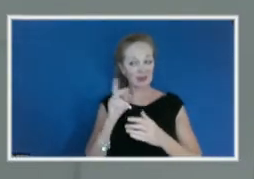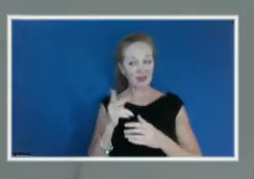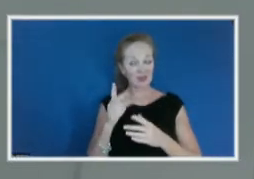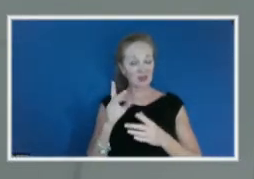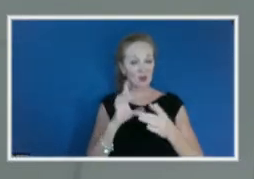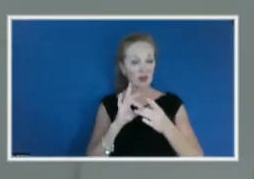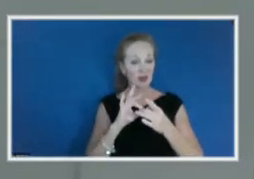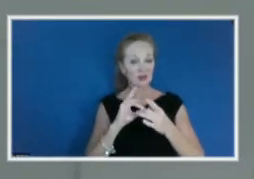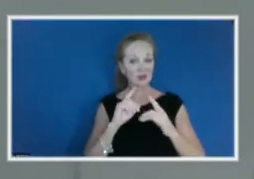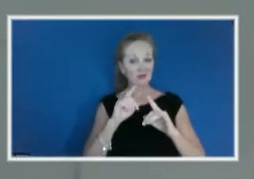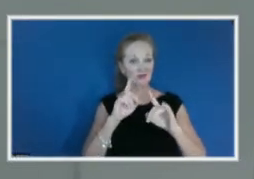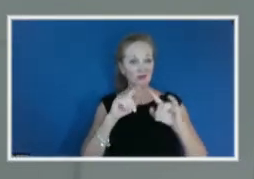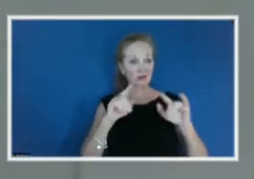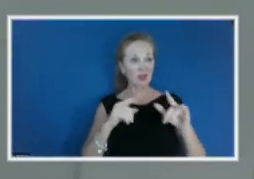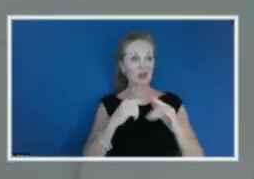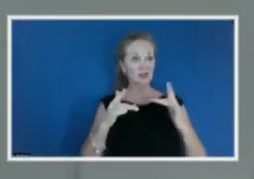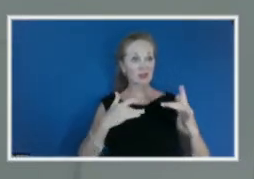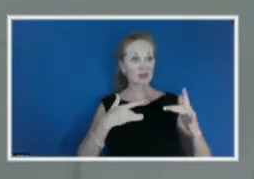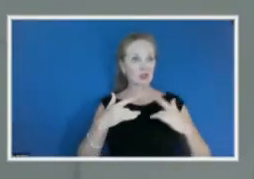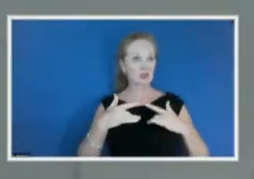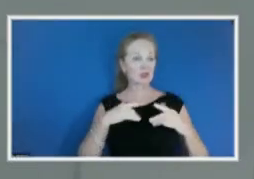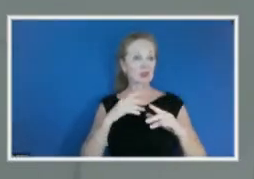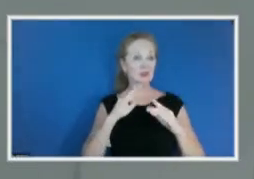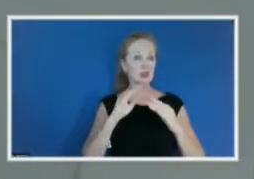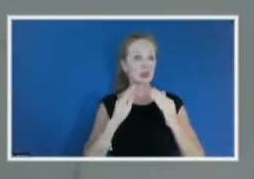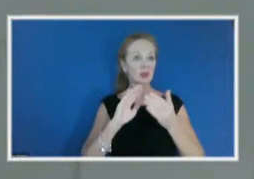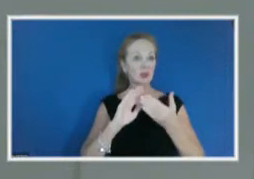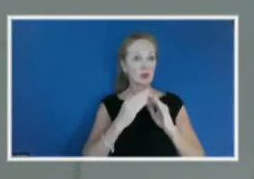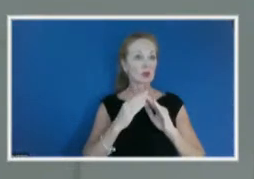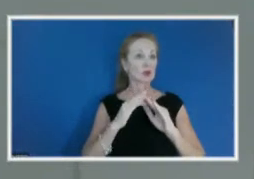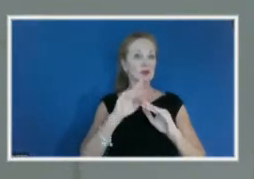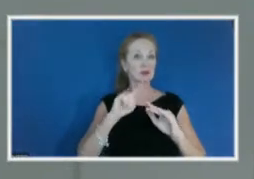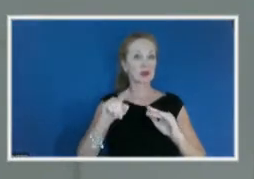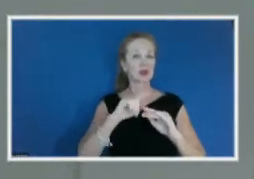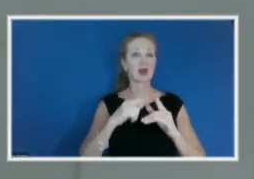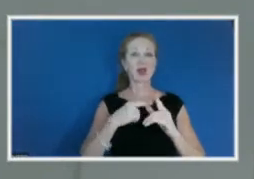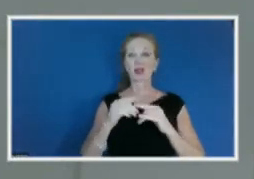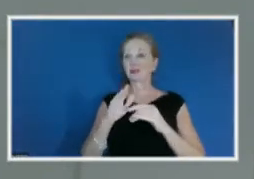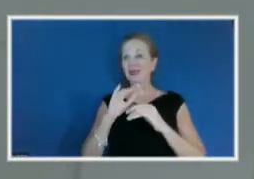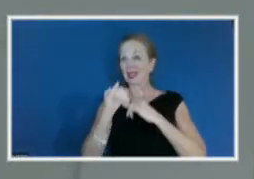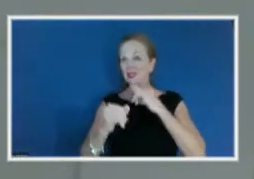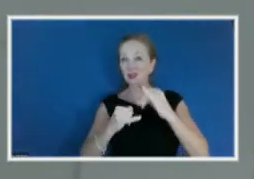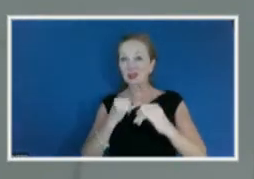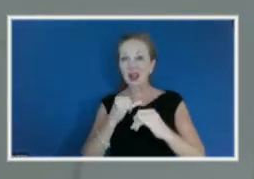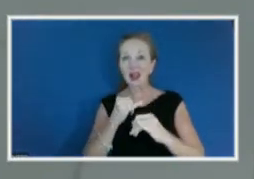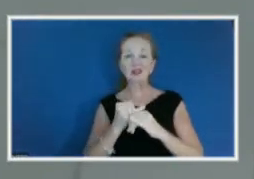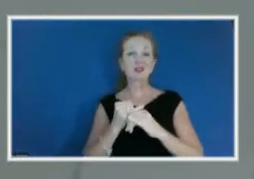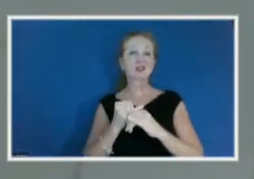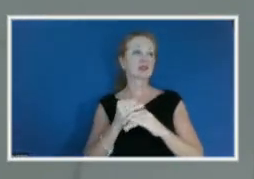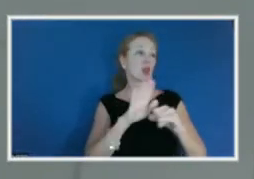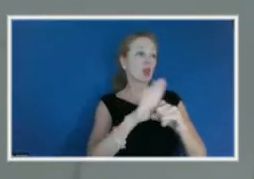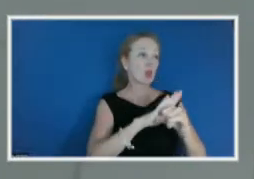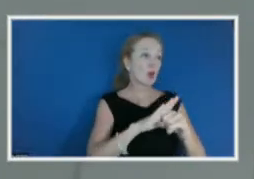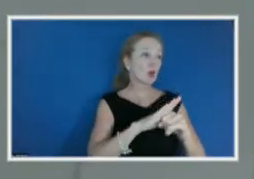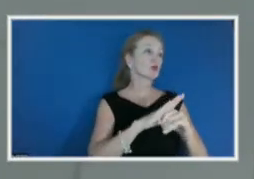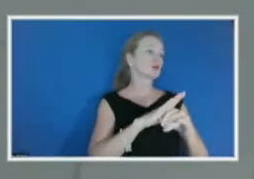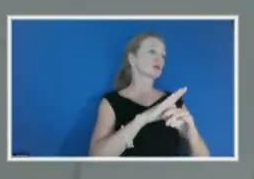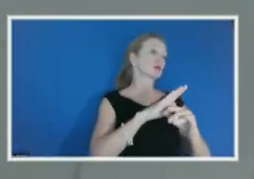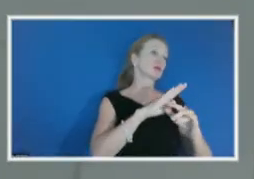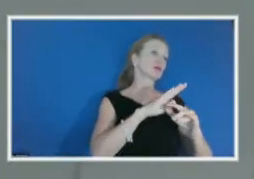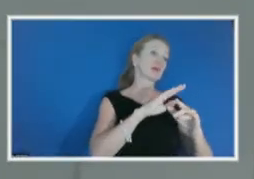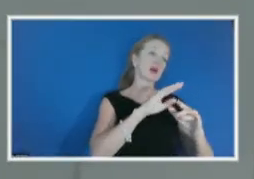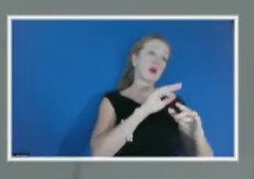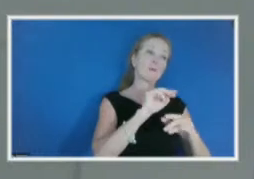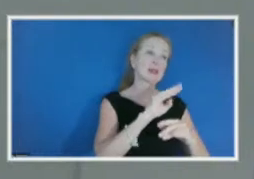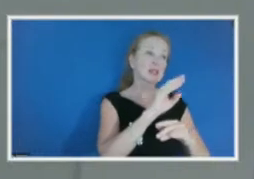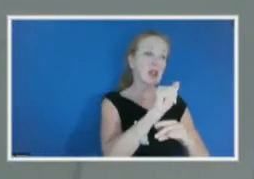concerned citizens with live streams to local media outlets, to international media outlets, and everything in between. There has